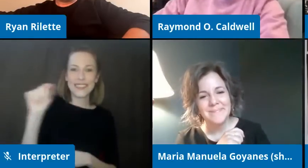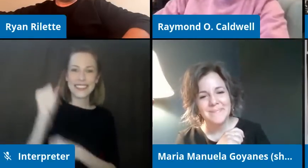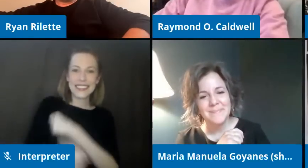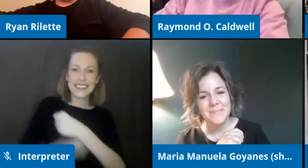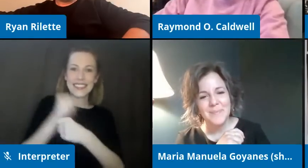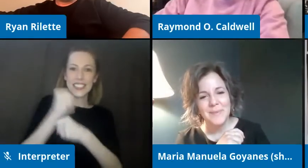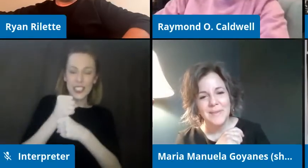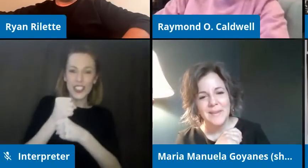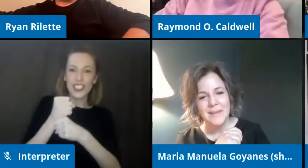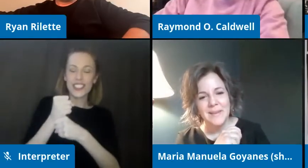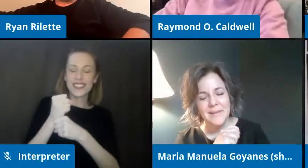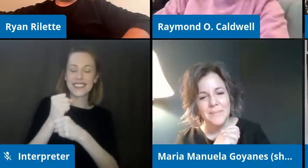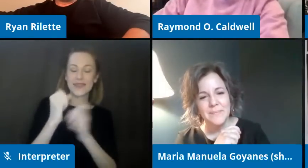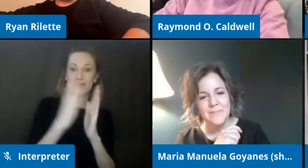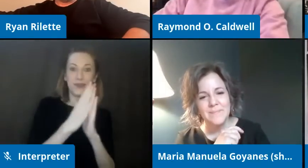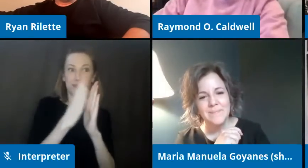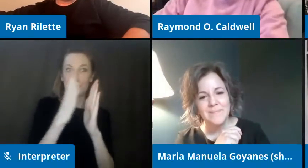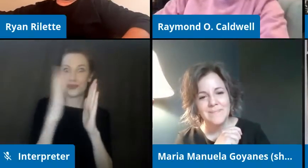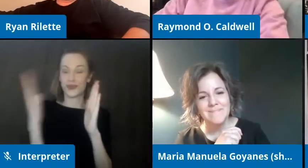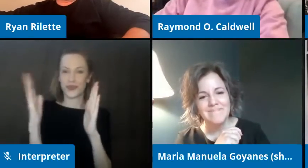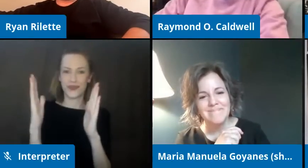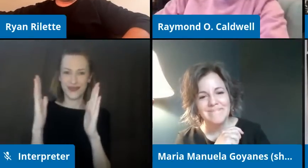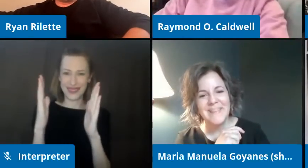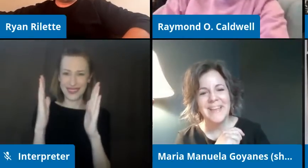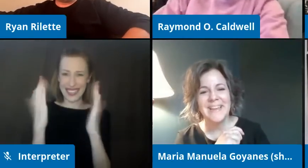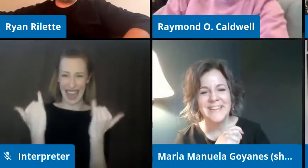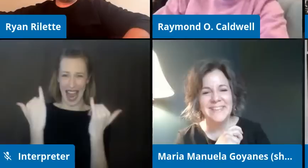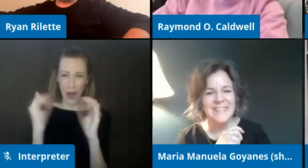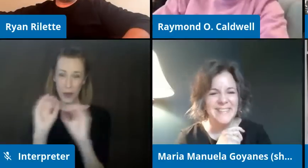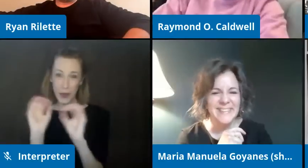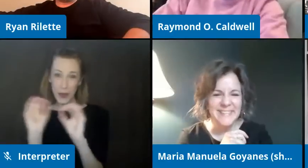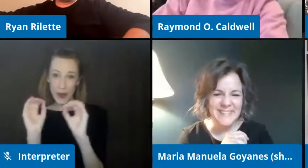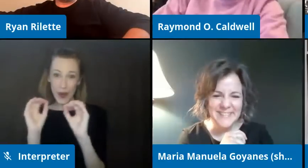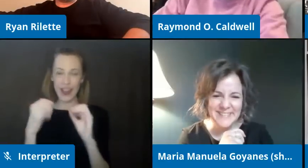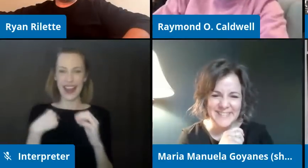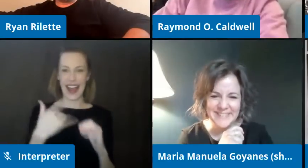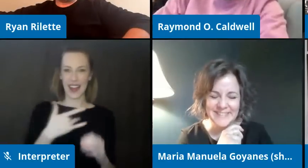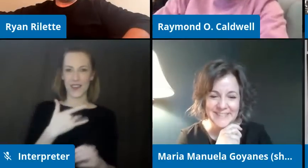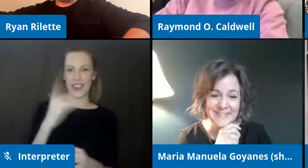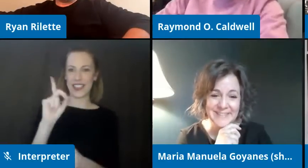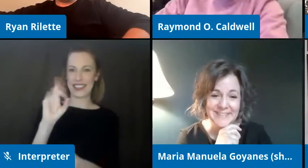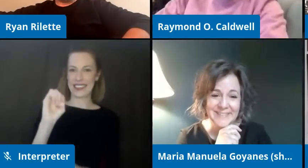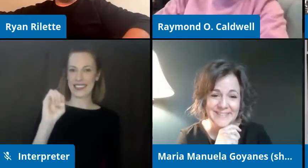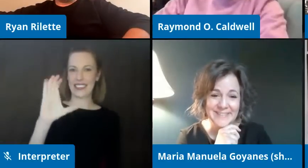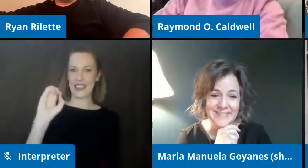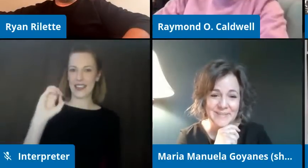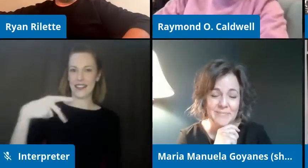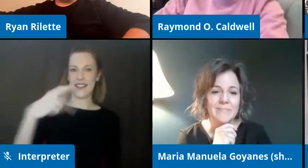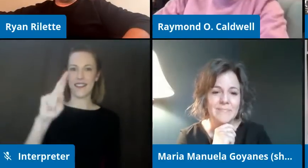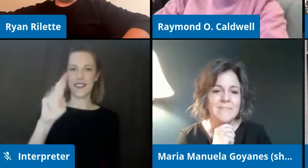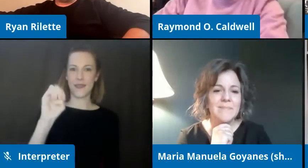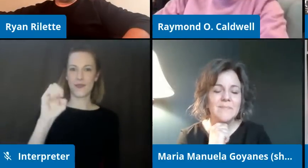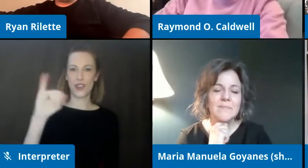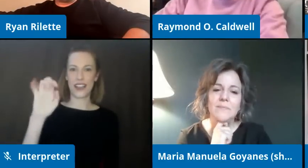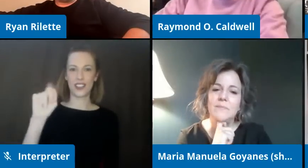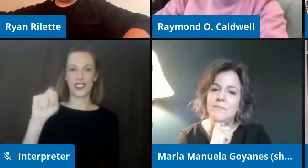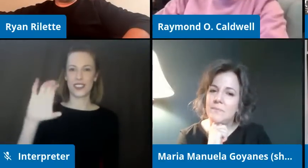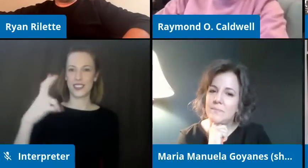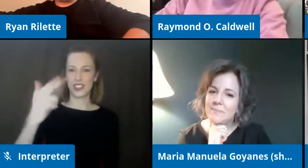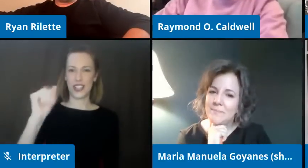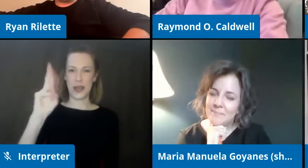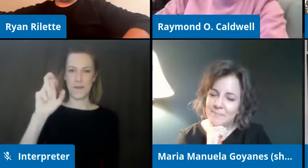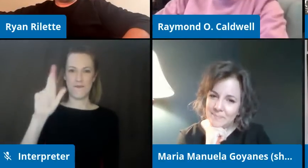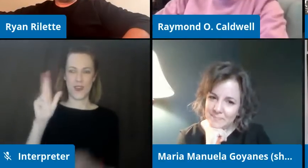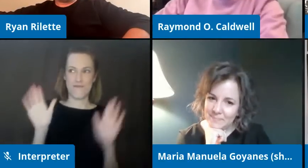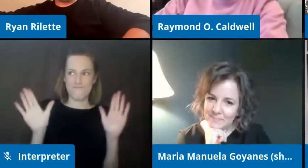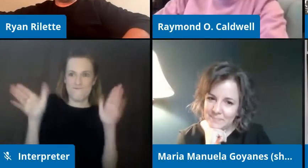some kind of decompression chamber here trying to deal with it. And you're all going to help me today. Just a couple of things.